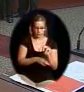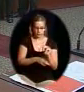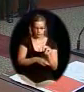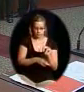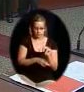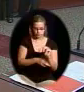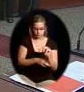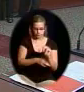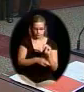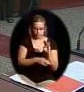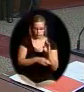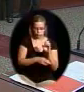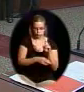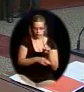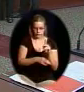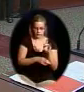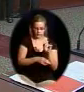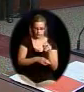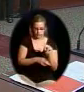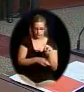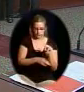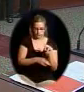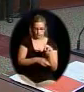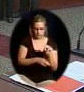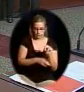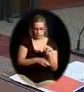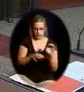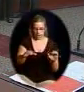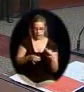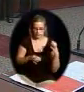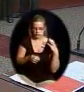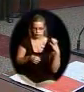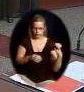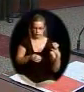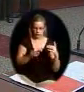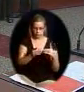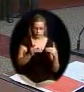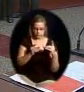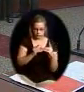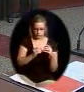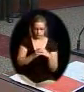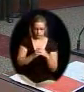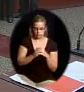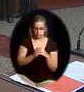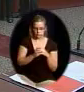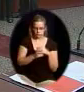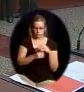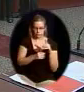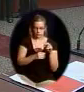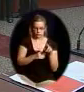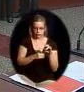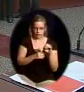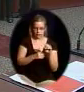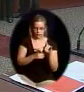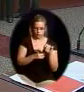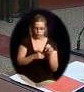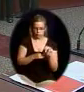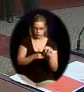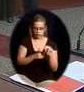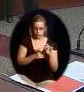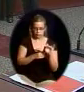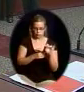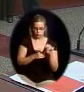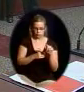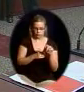of Education, Brad King, Associate Professor and Acting Chair of the Education Department, Dr. Aaron Dugan, Director of Special